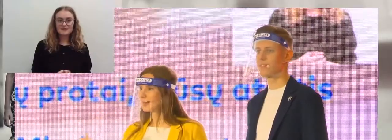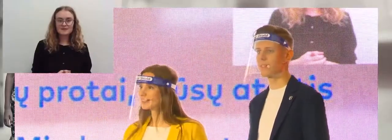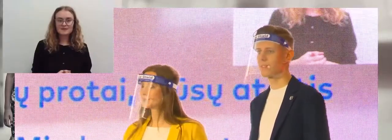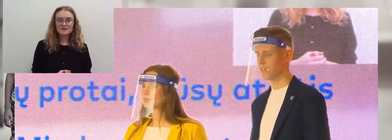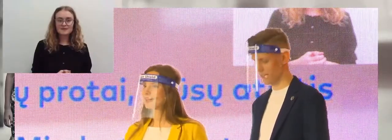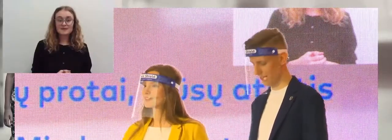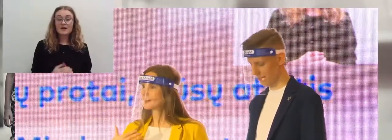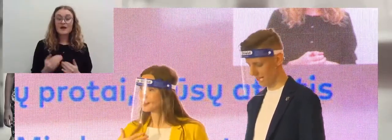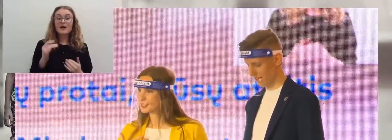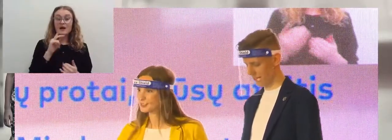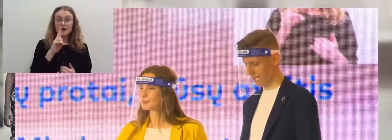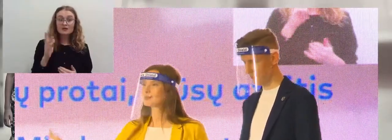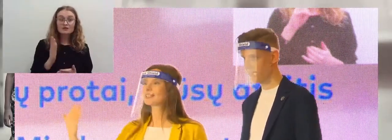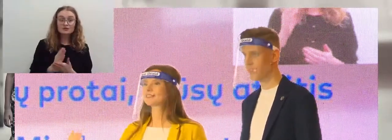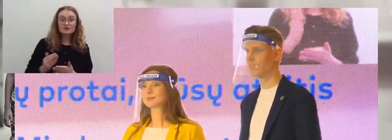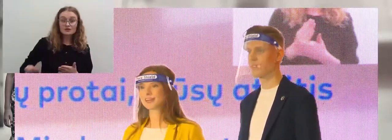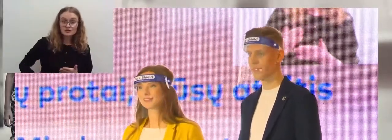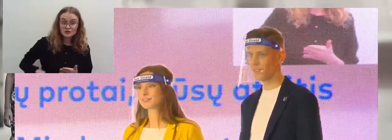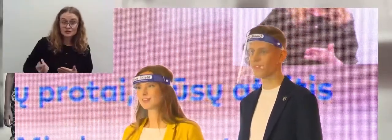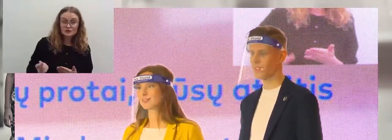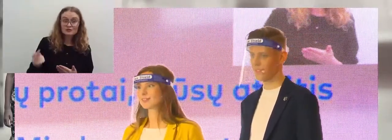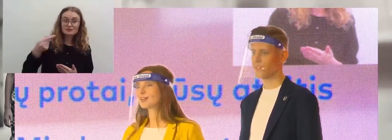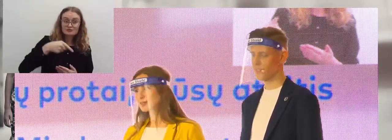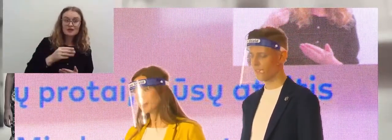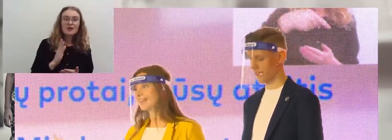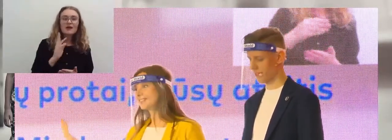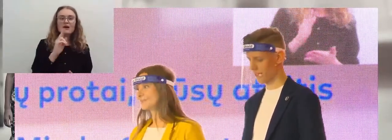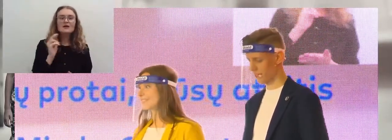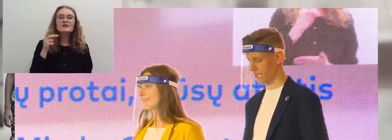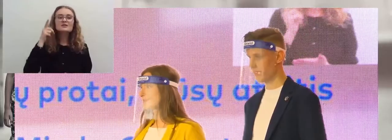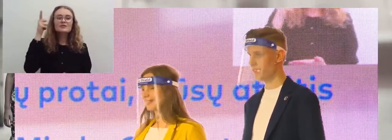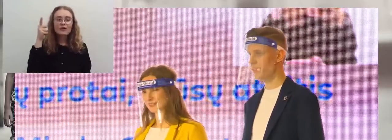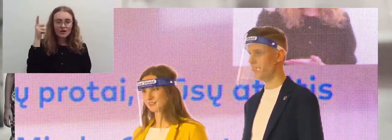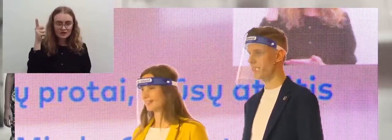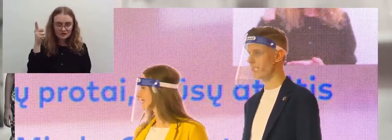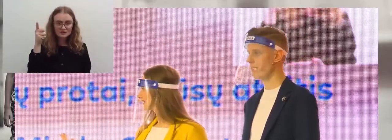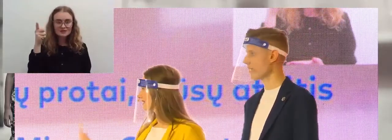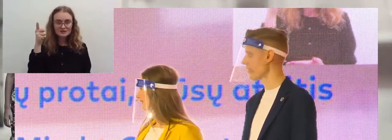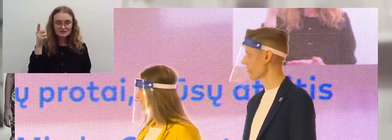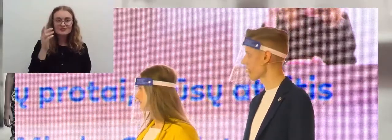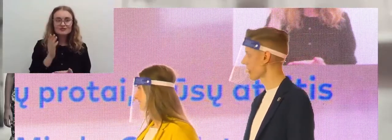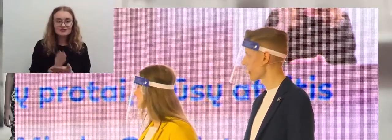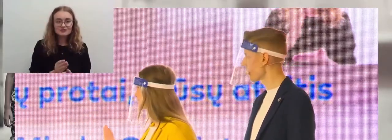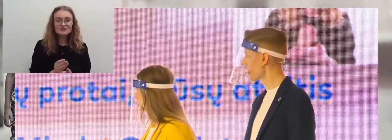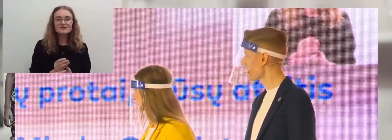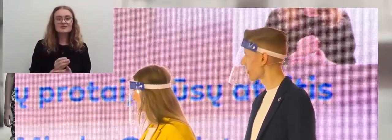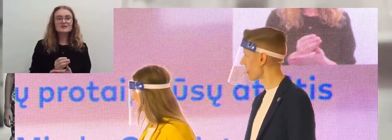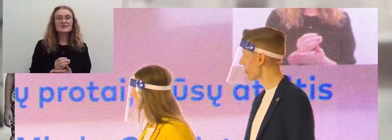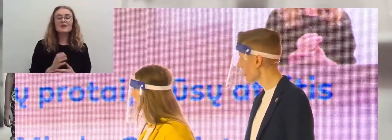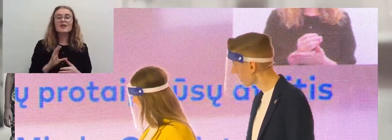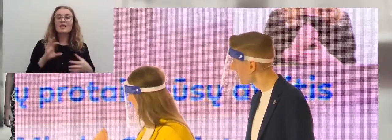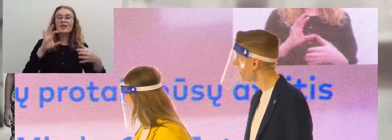you're welcome to ask the questions during the panel discussion so we can address them in the during the session,